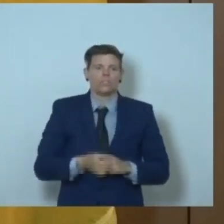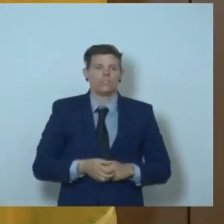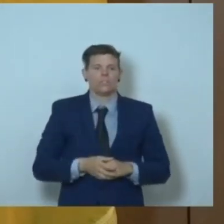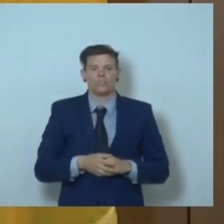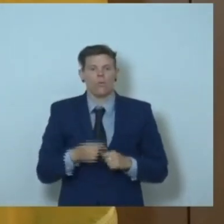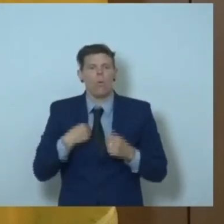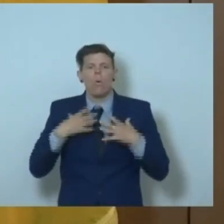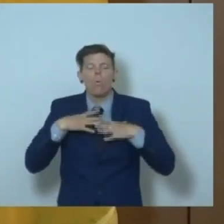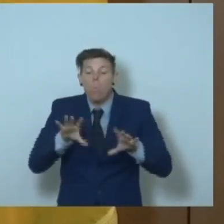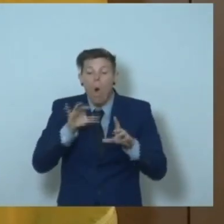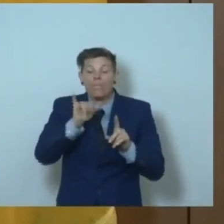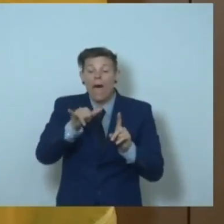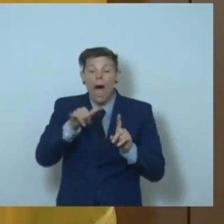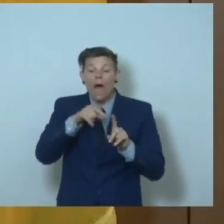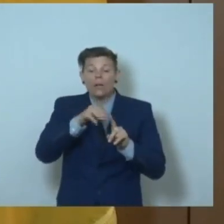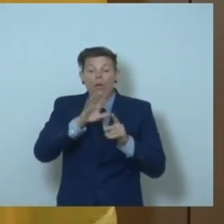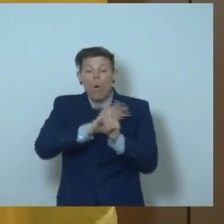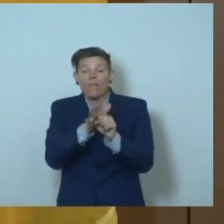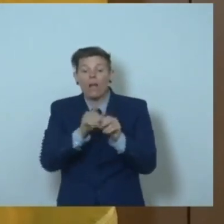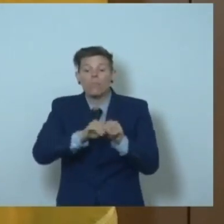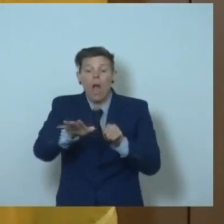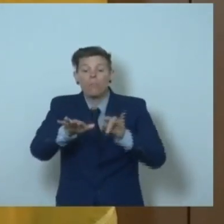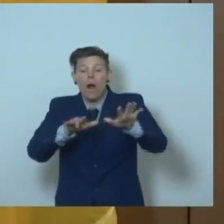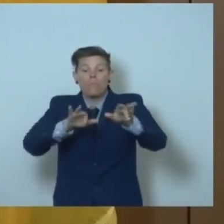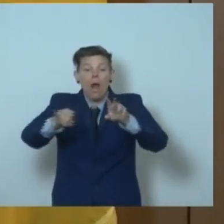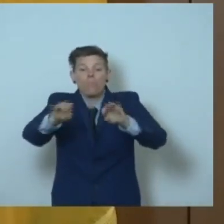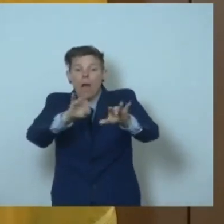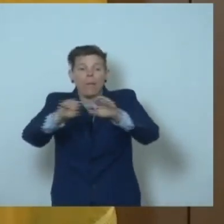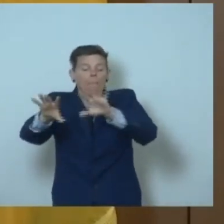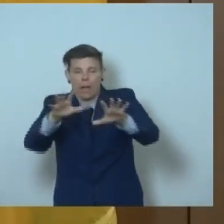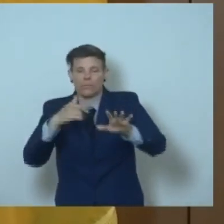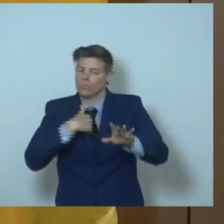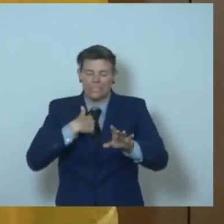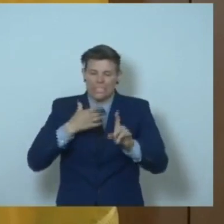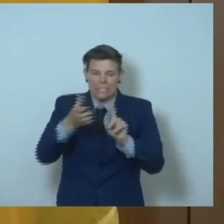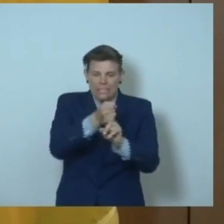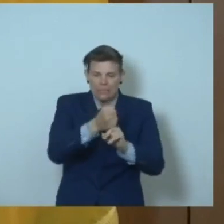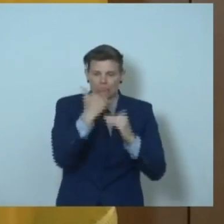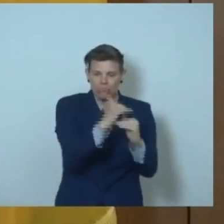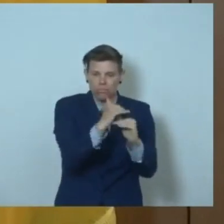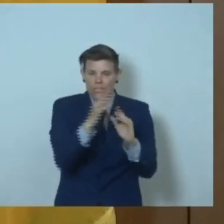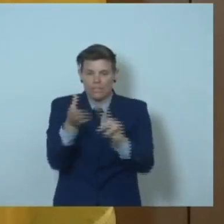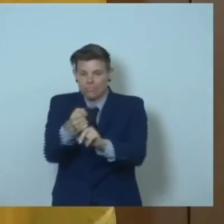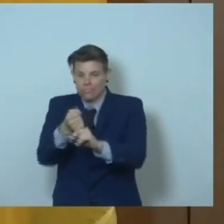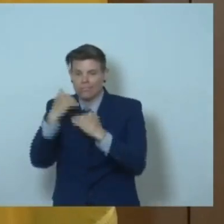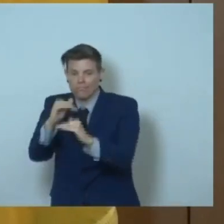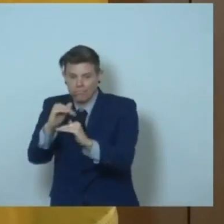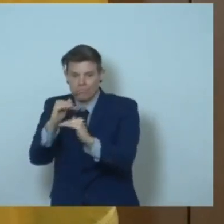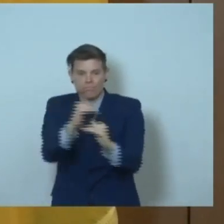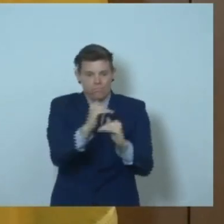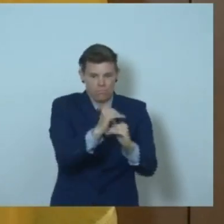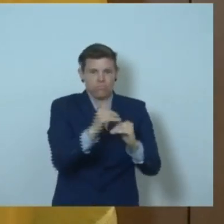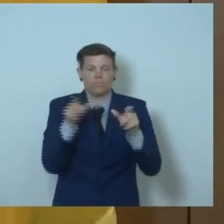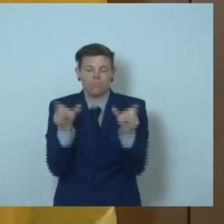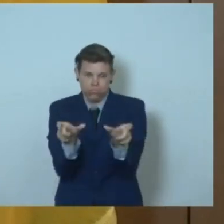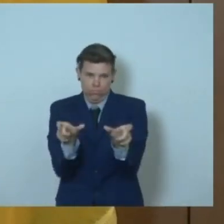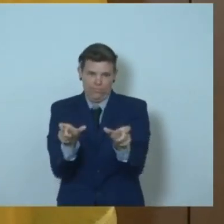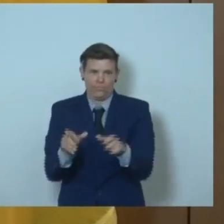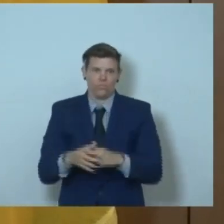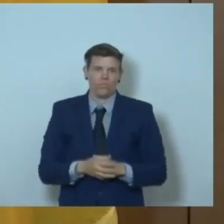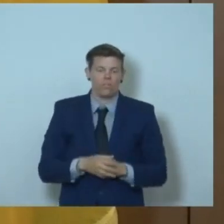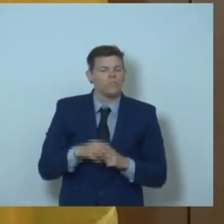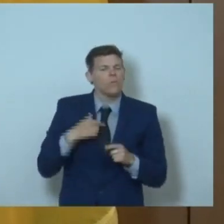do widespread infections inside corrections. And we are also open to